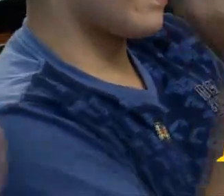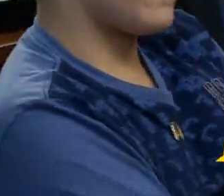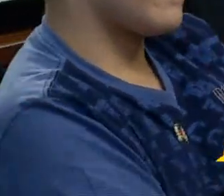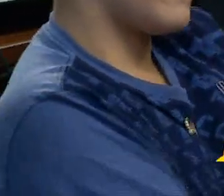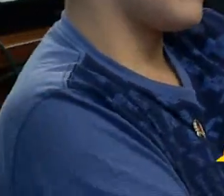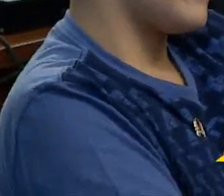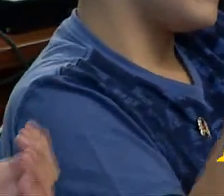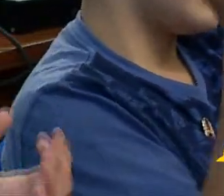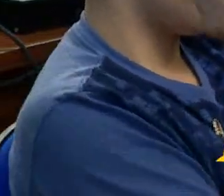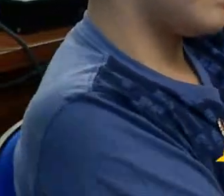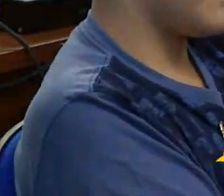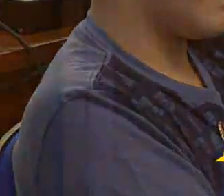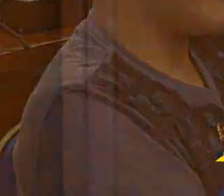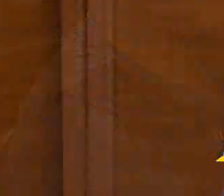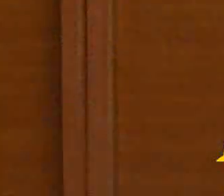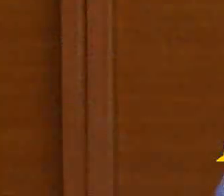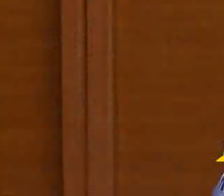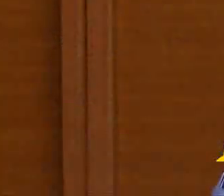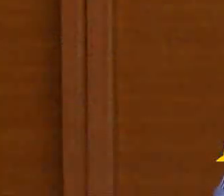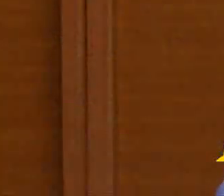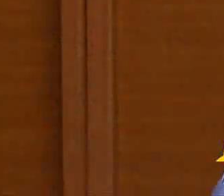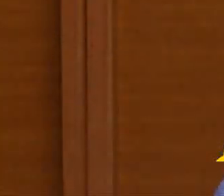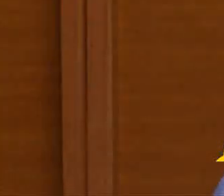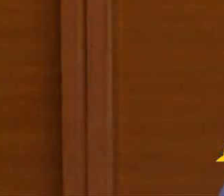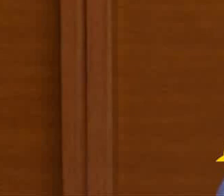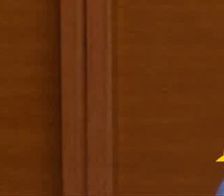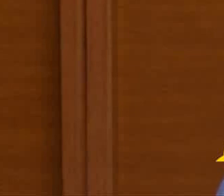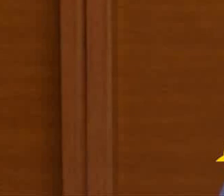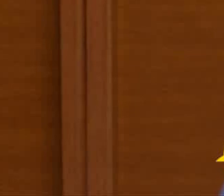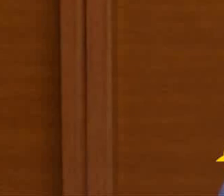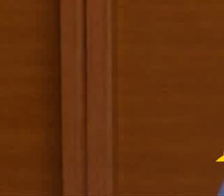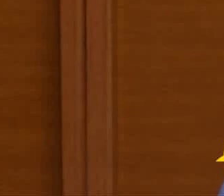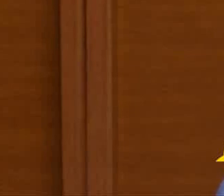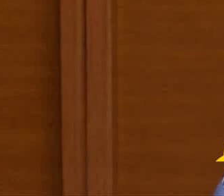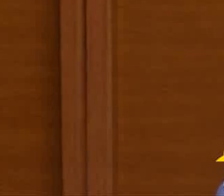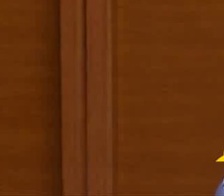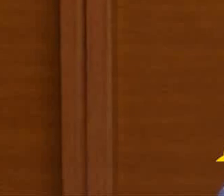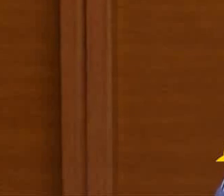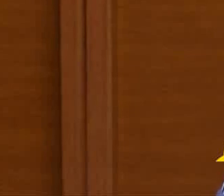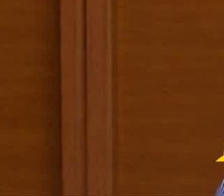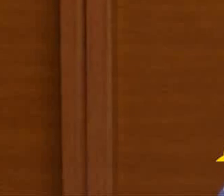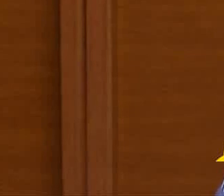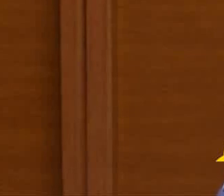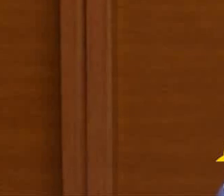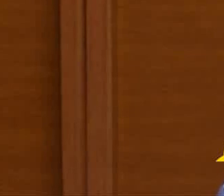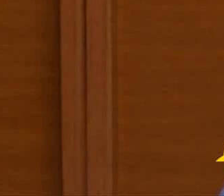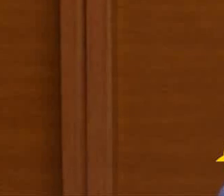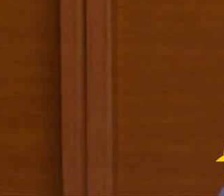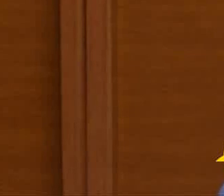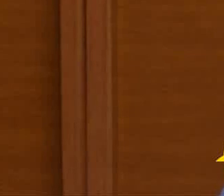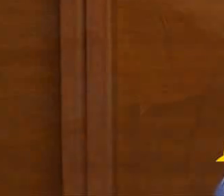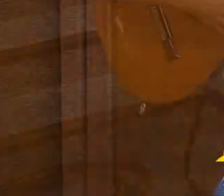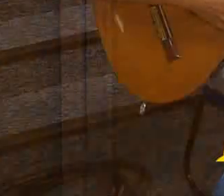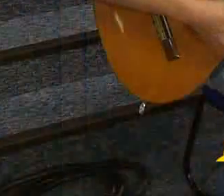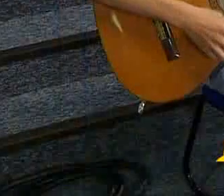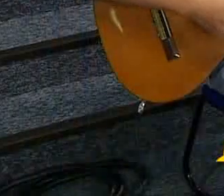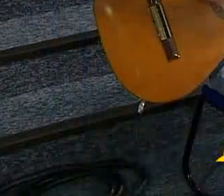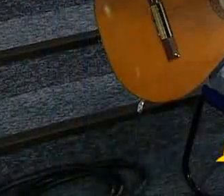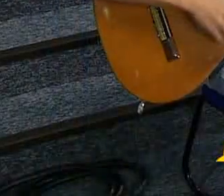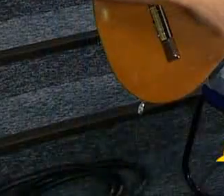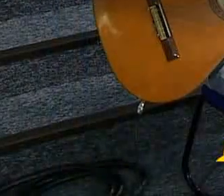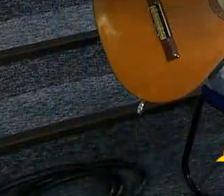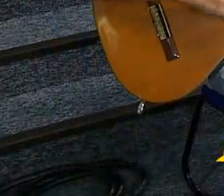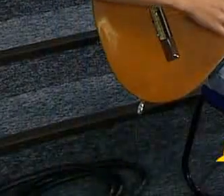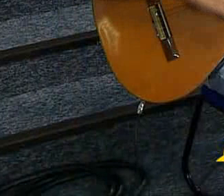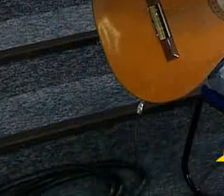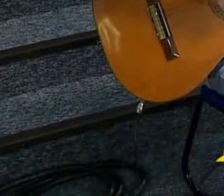in my daddy's car. We hadn't driven very far. There in